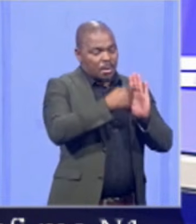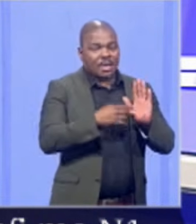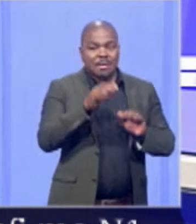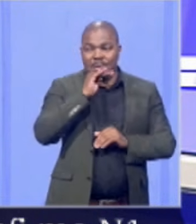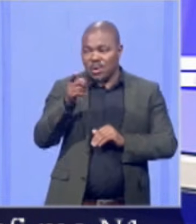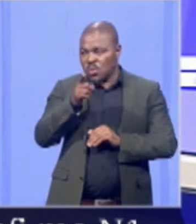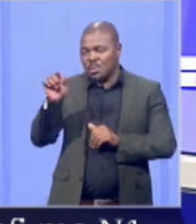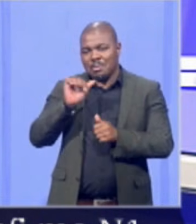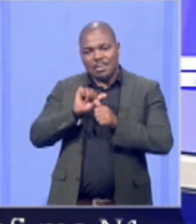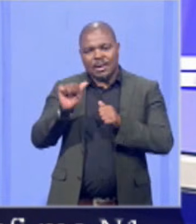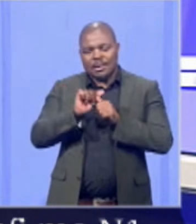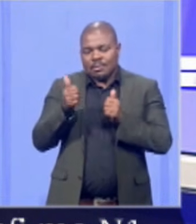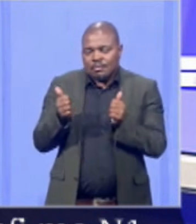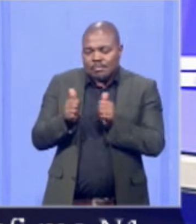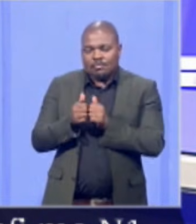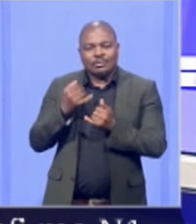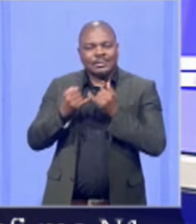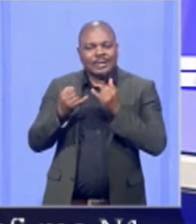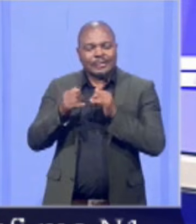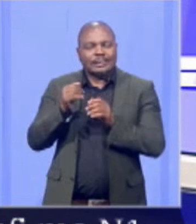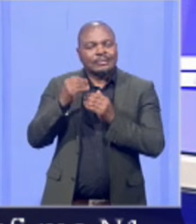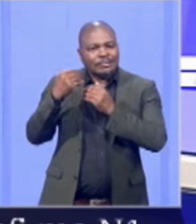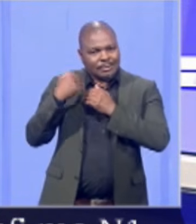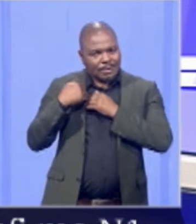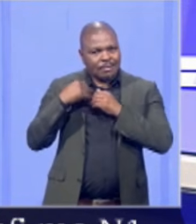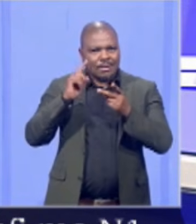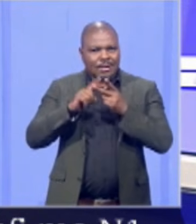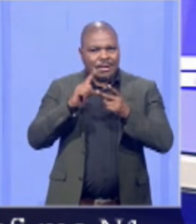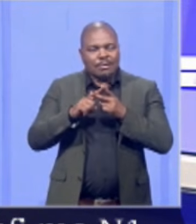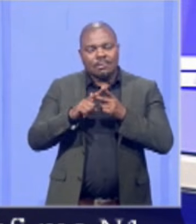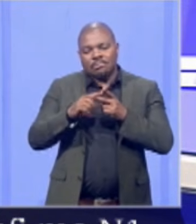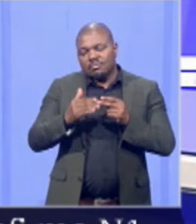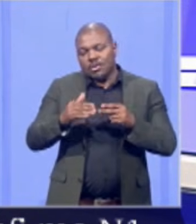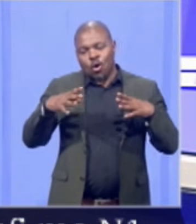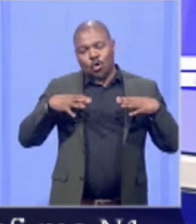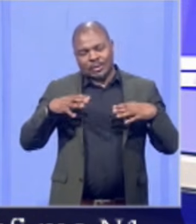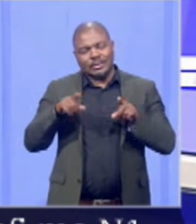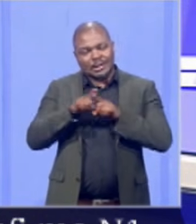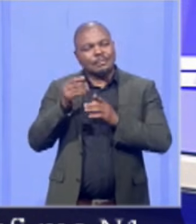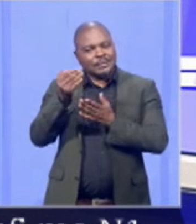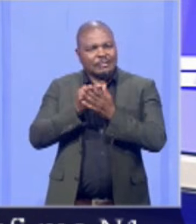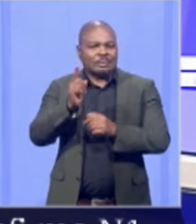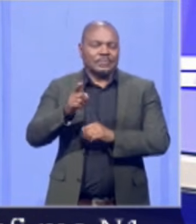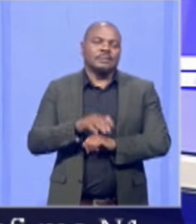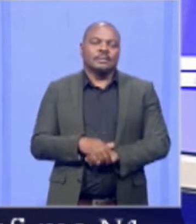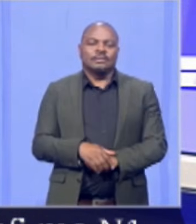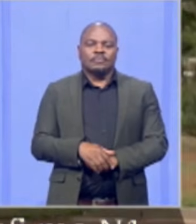o sireletsegileng wa thobalano le go itshireletsa ka nako eno ya paka ya meletlo.